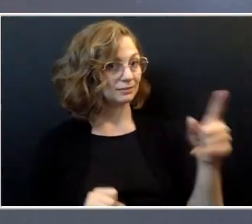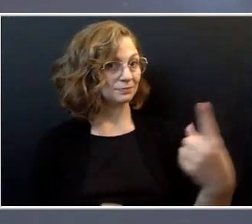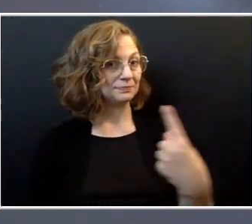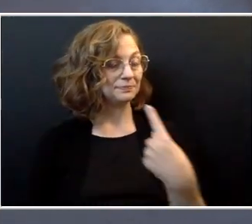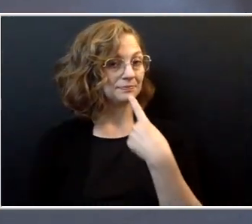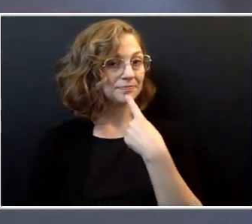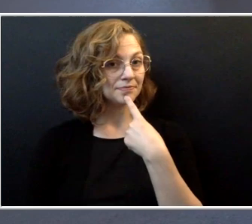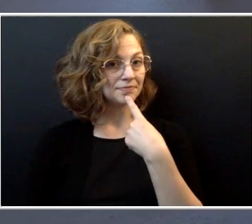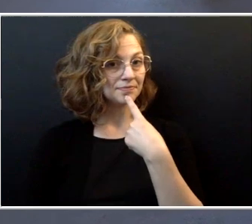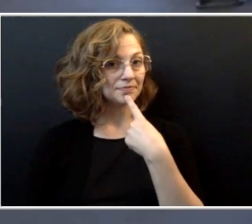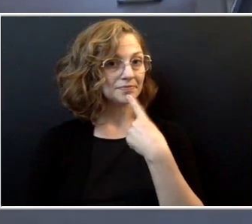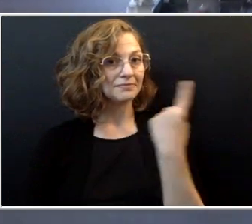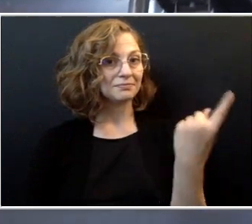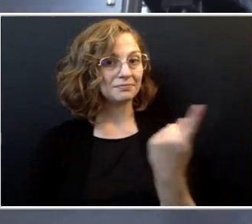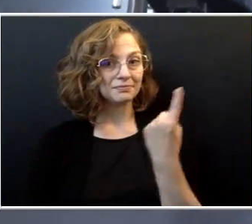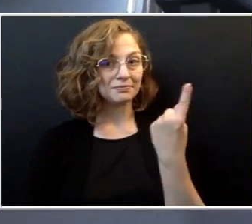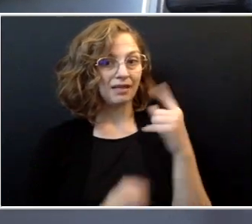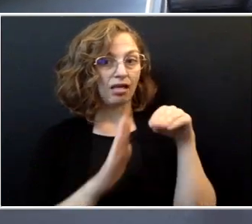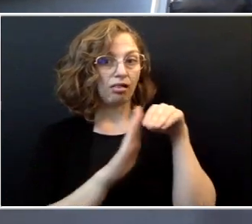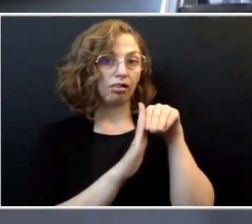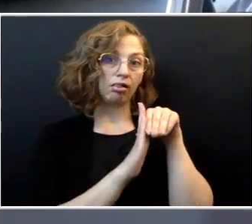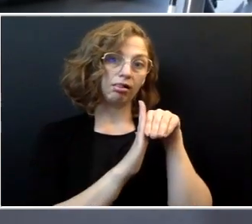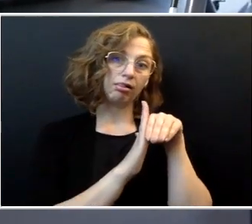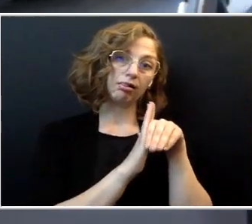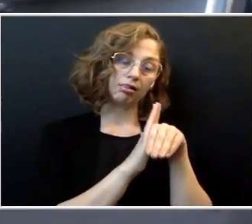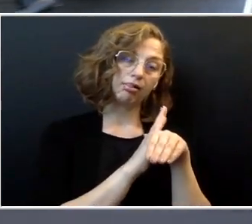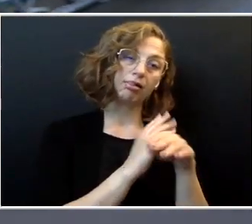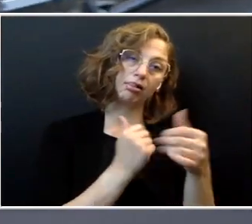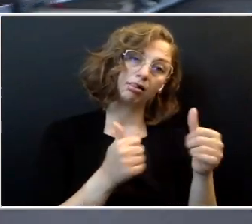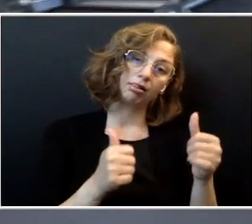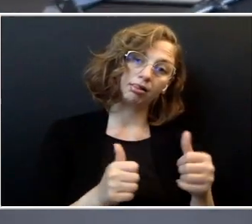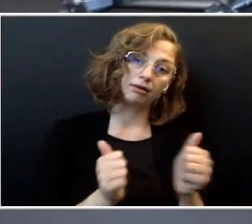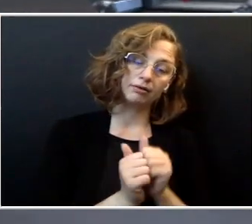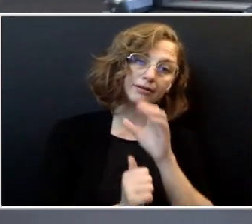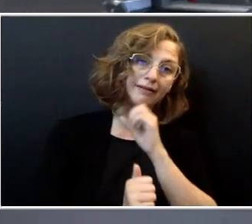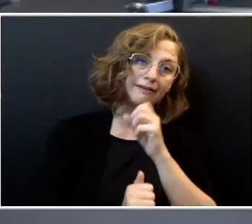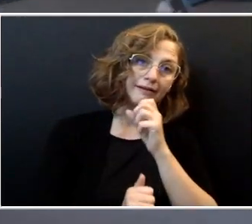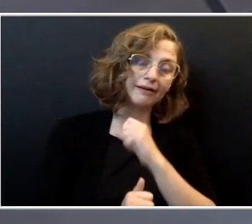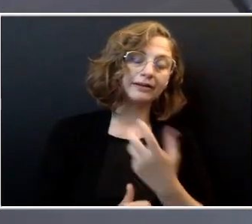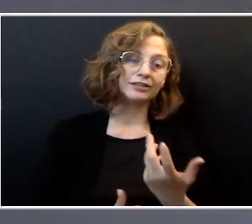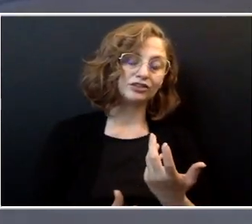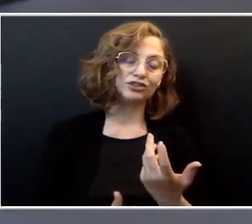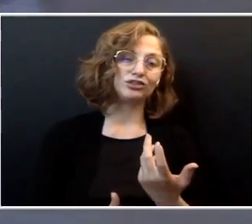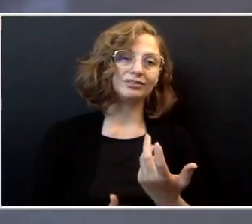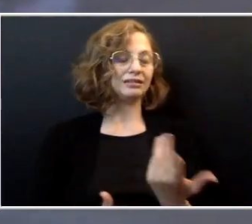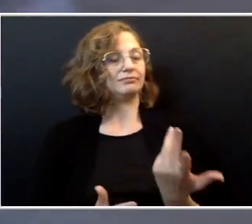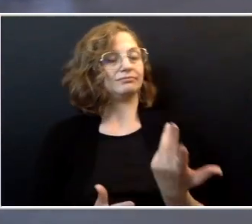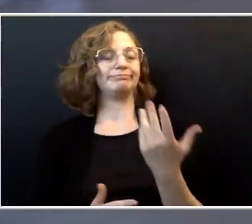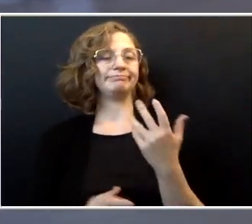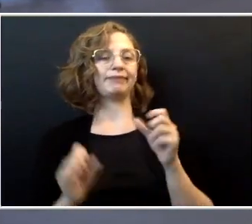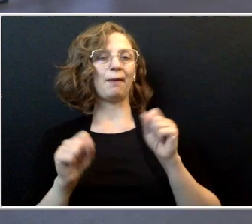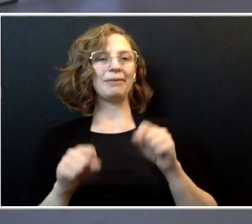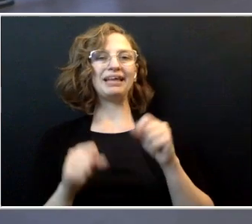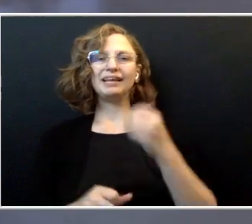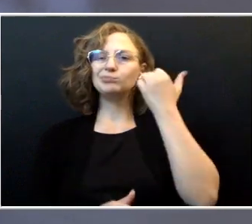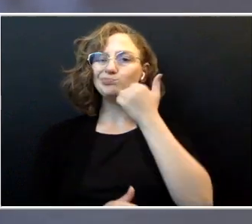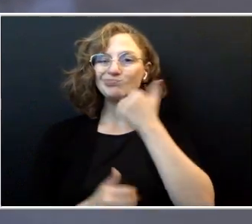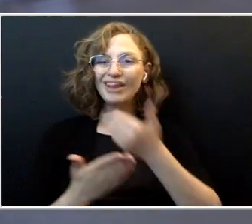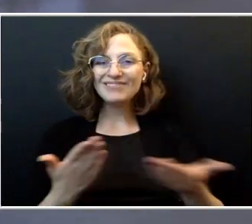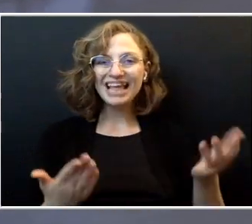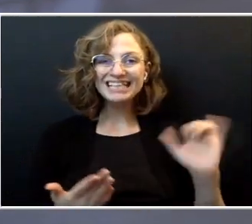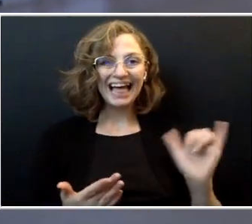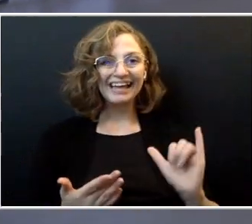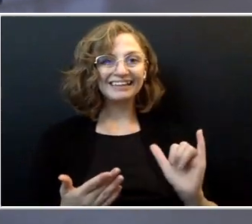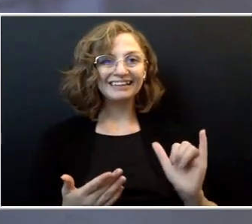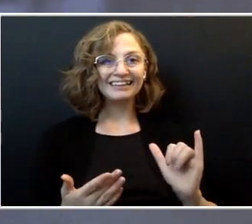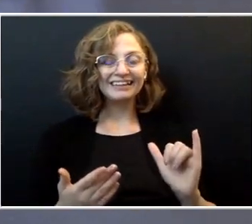that decreases with age and just with people with inactivity is just the ability to do normal daily tasks, like getting up without your